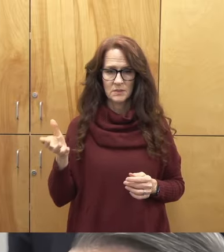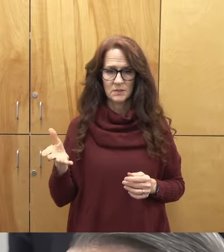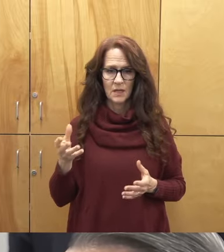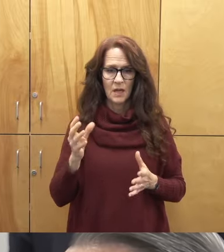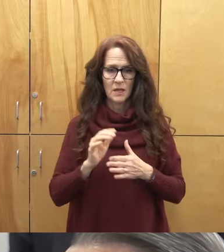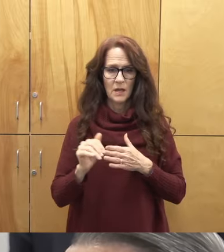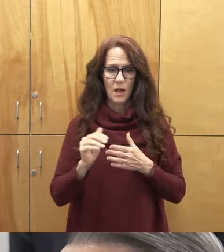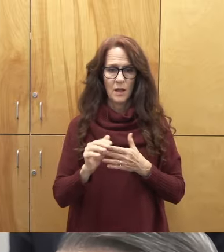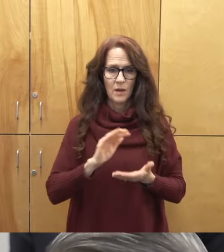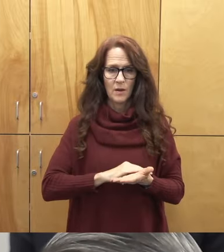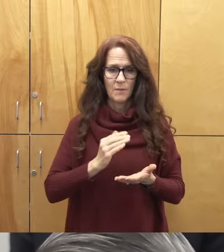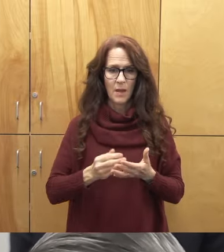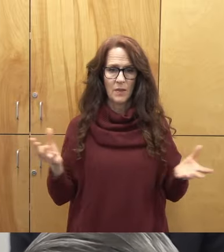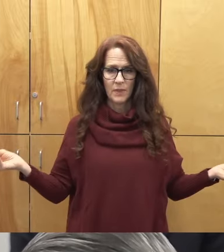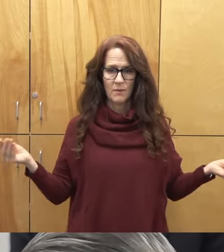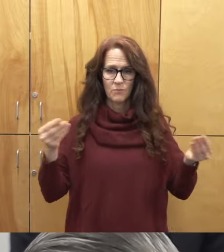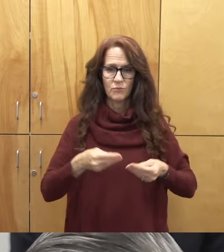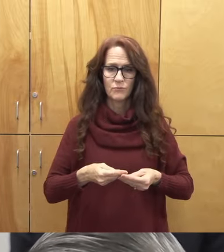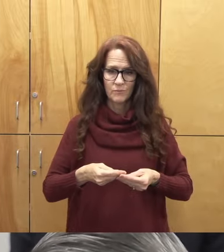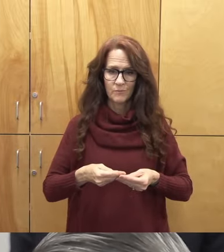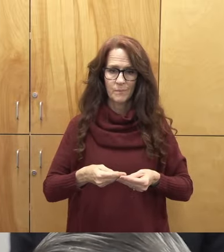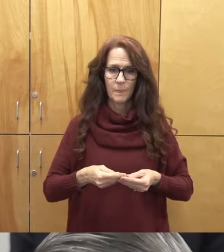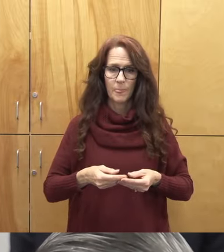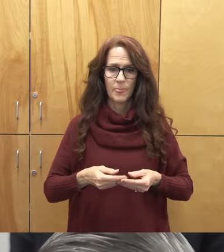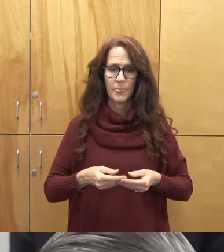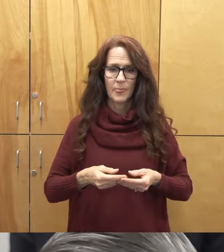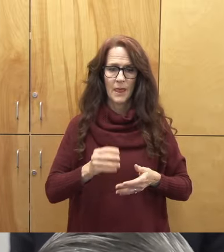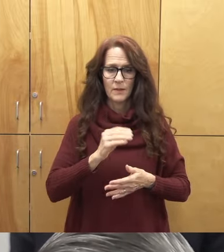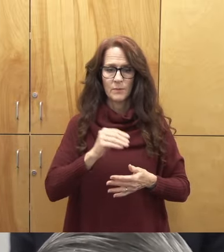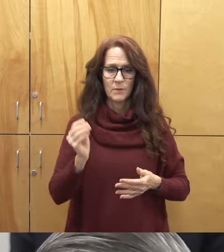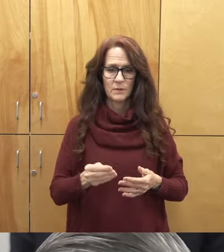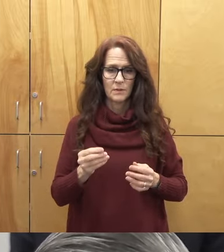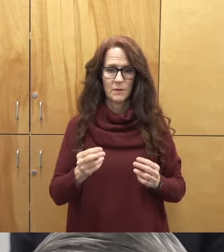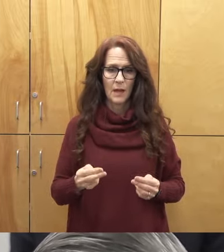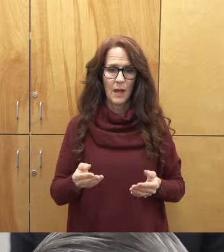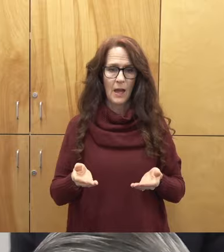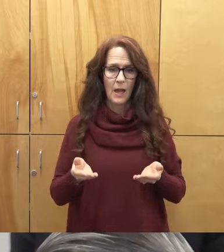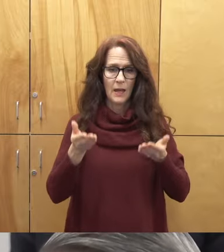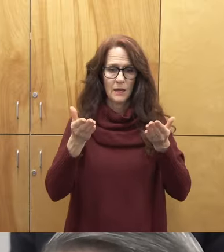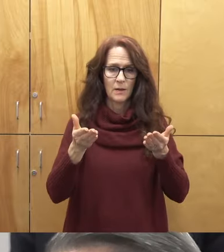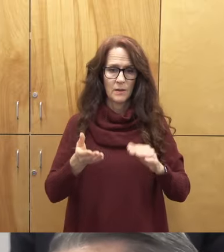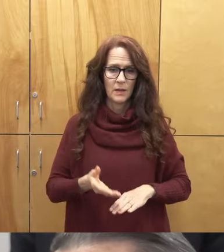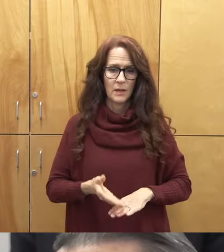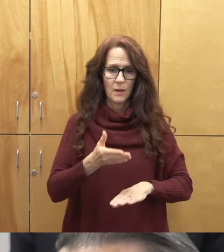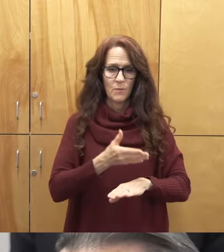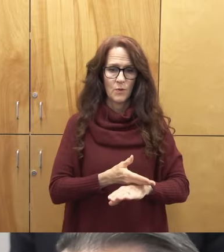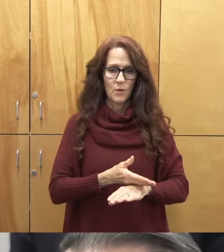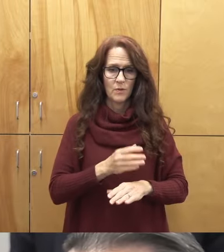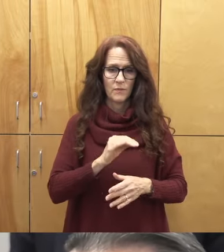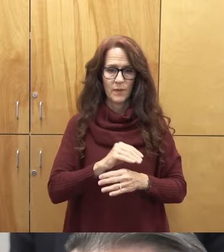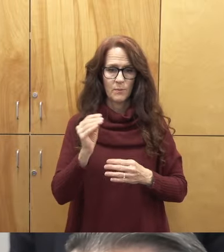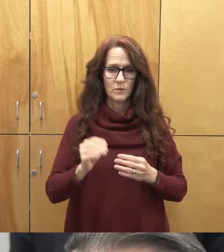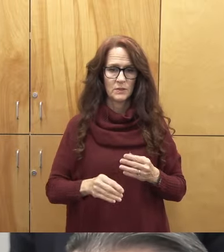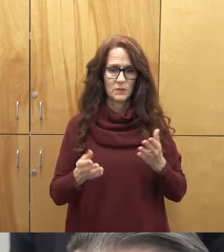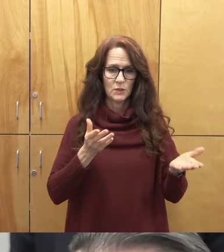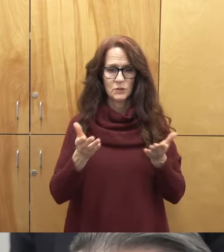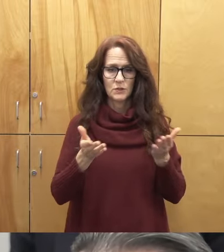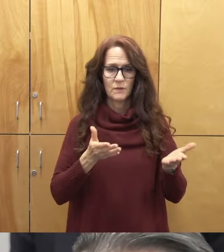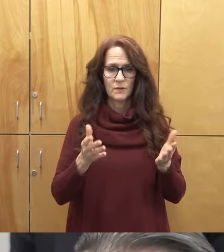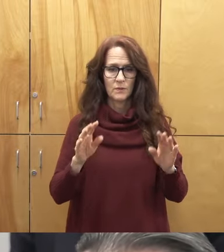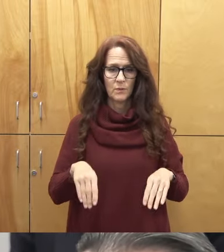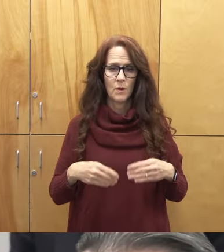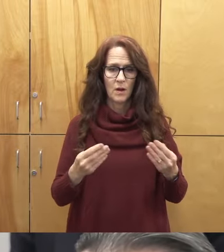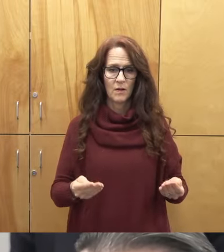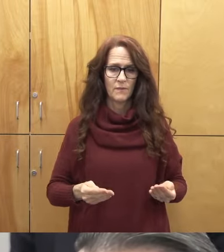dollar amount that they provided, and therefore that landed the percentage a little higher. It actually improved that percentage of services that we're